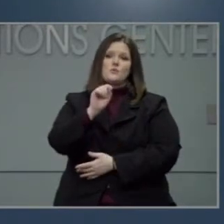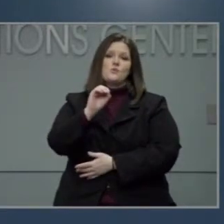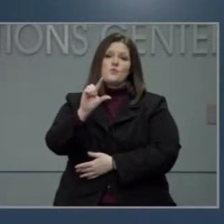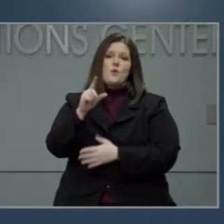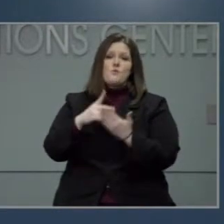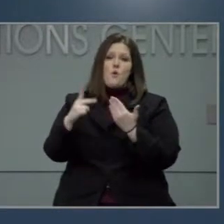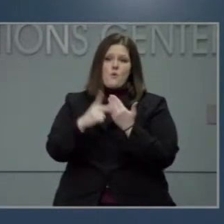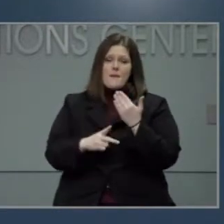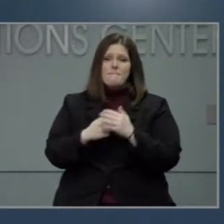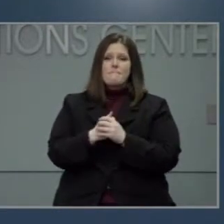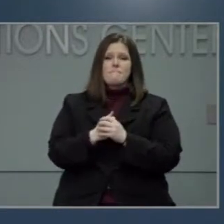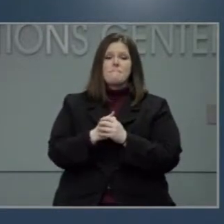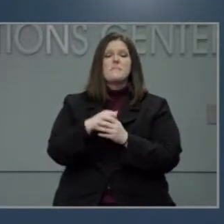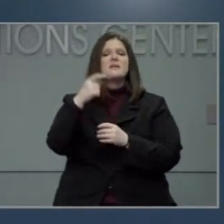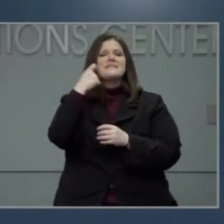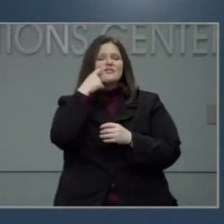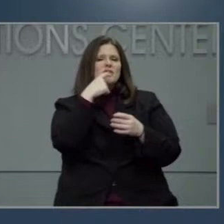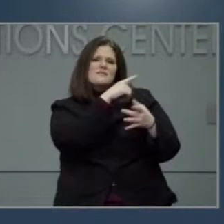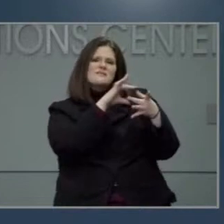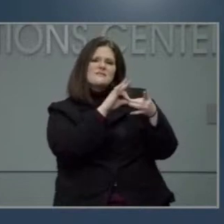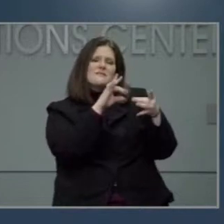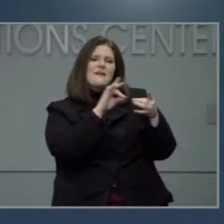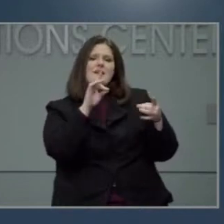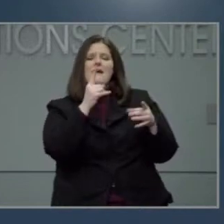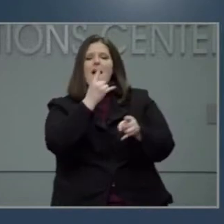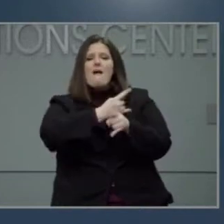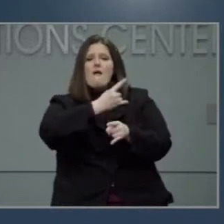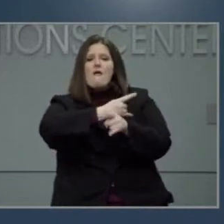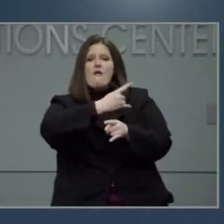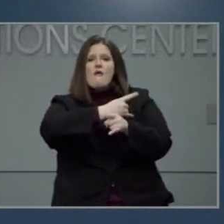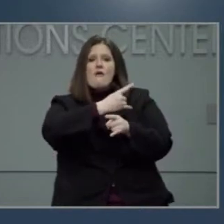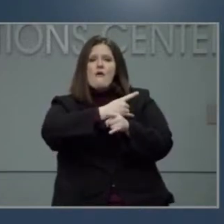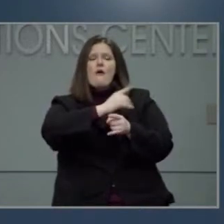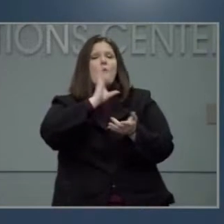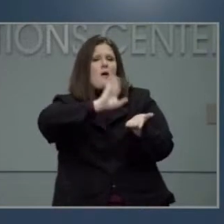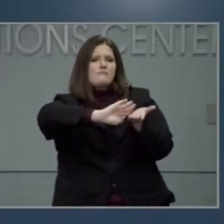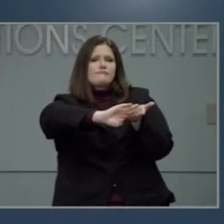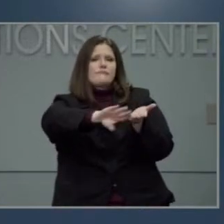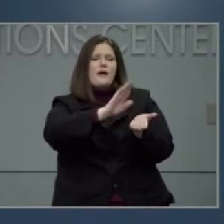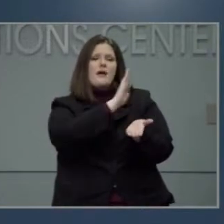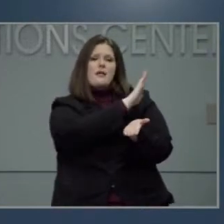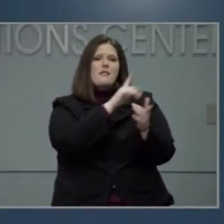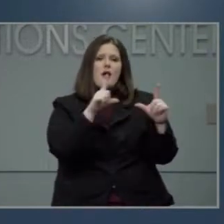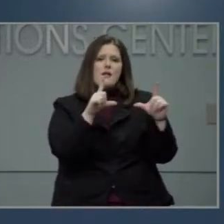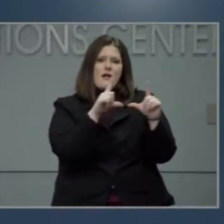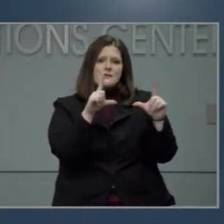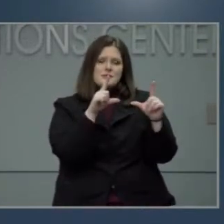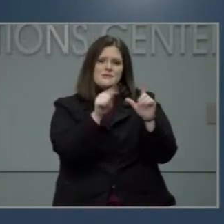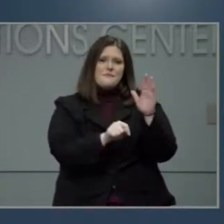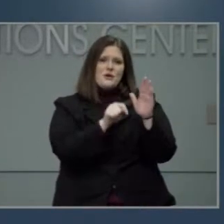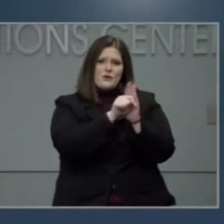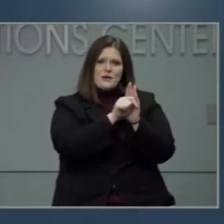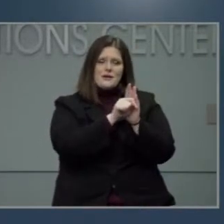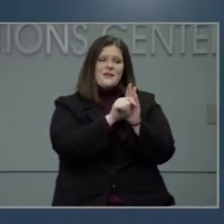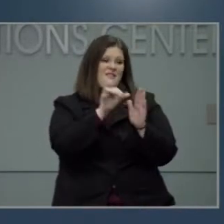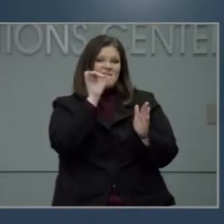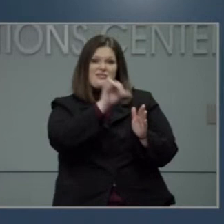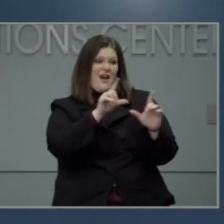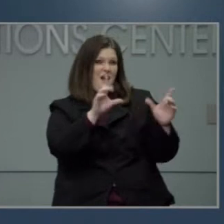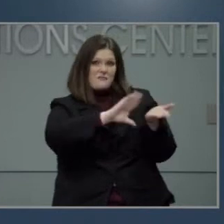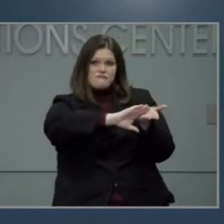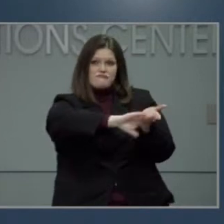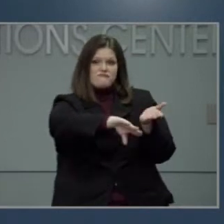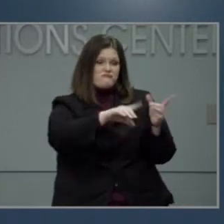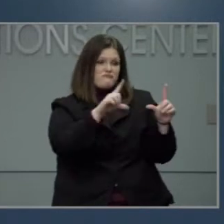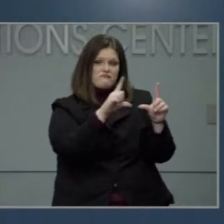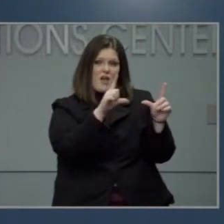bar industries, the governor recommends waiving annual ABC renewal fees for the upcoming license period, saving them about $25